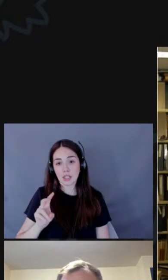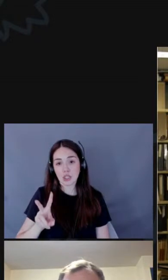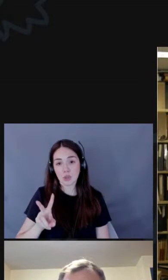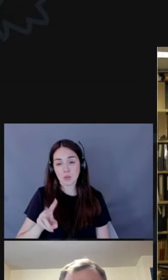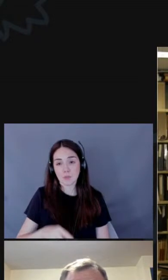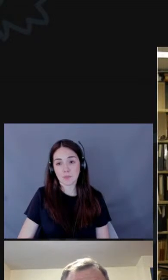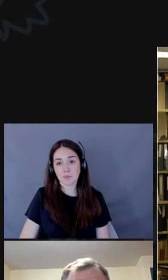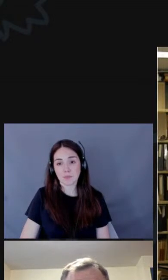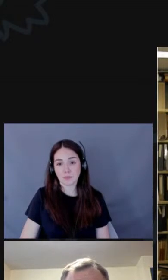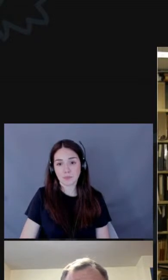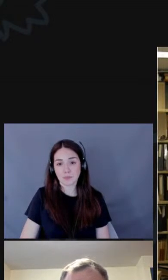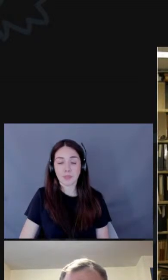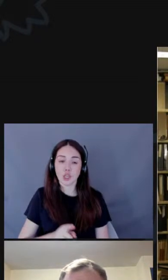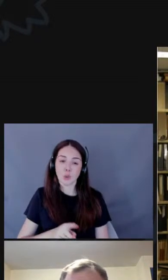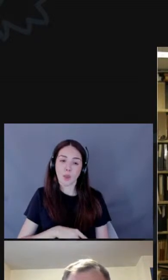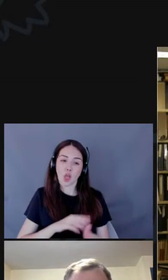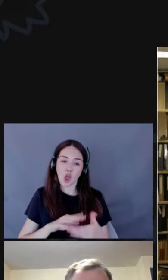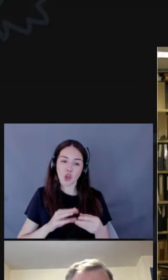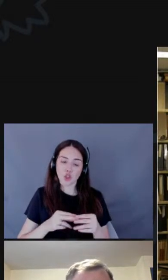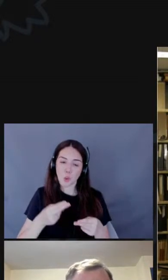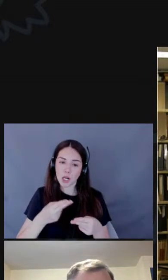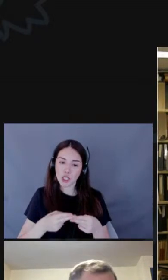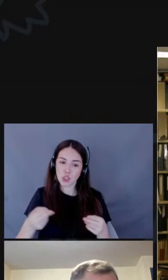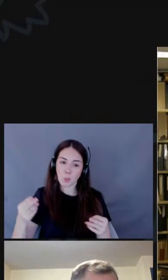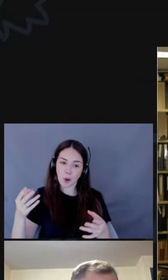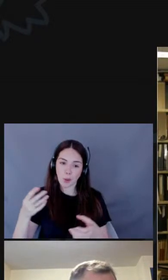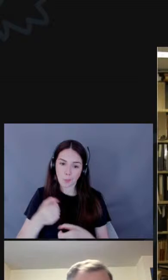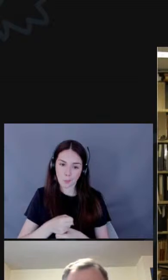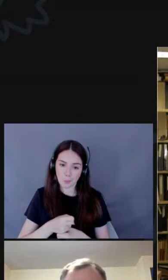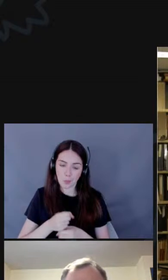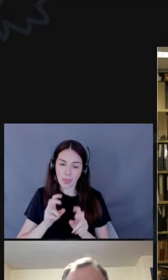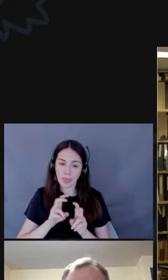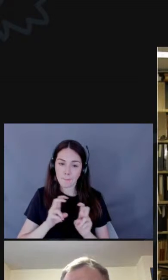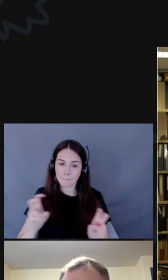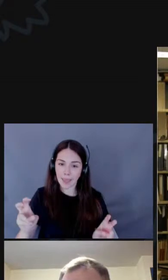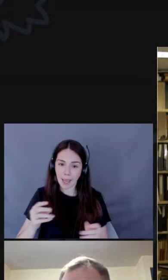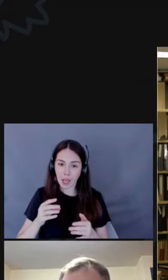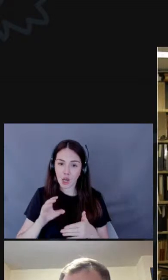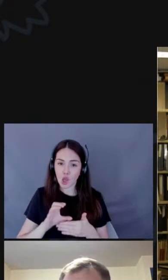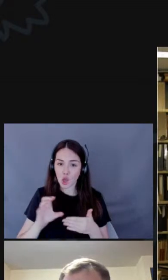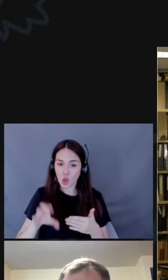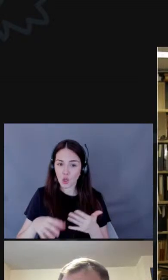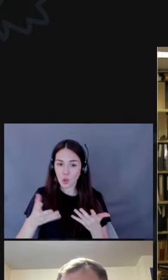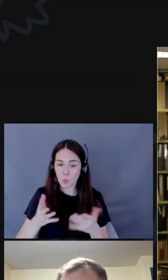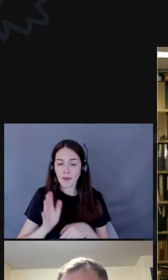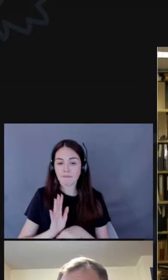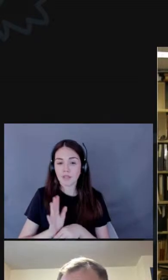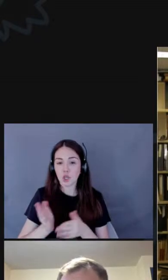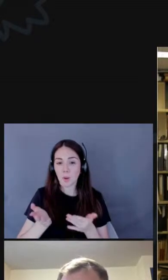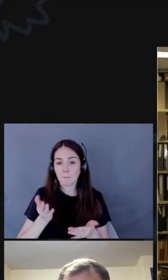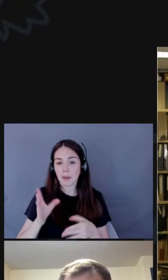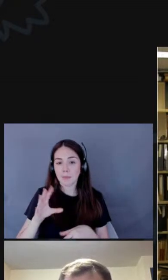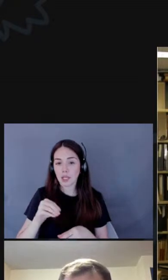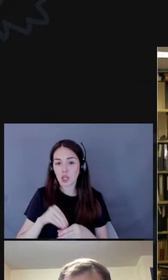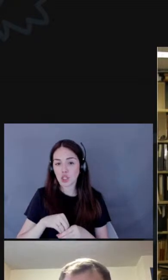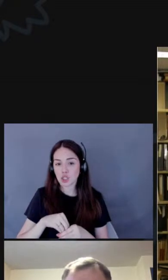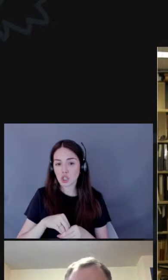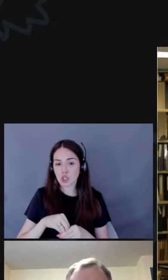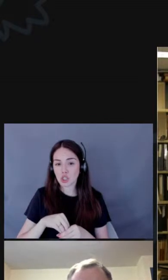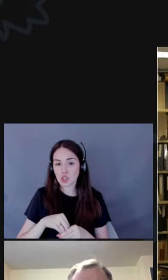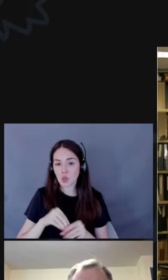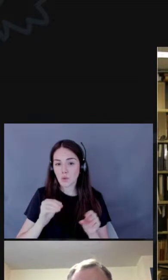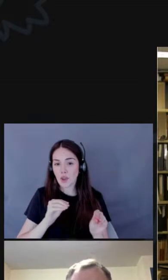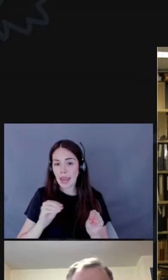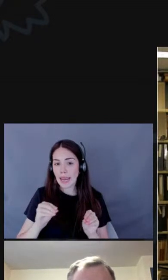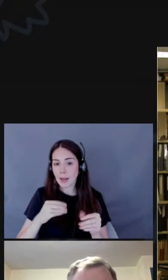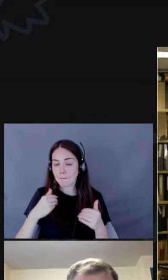And to make a long story short, the panel concluded that the video might contain images of an animate object,